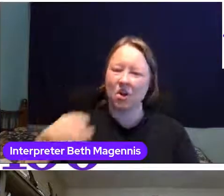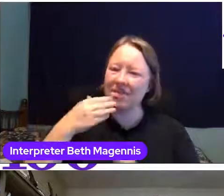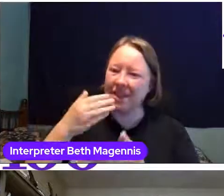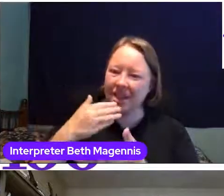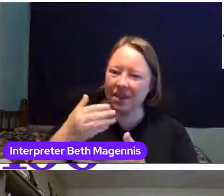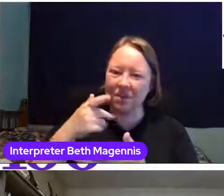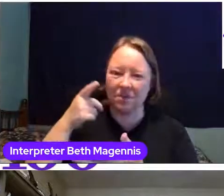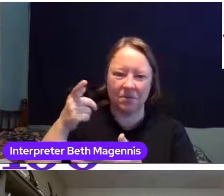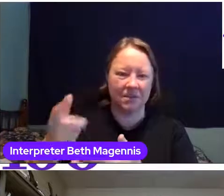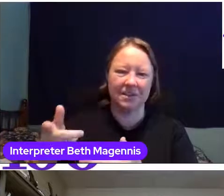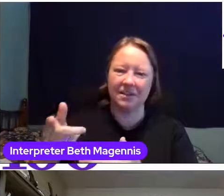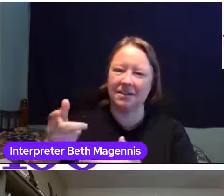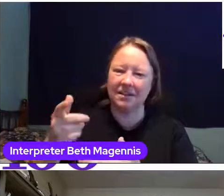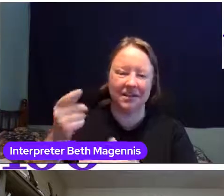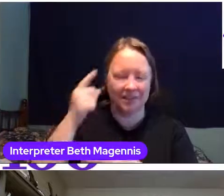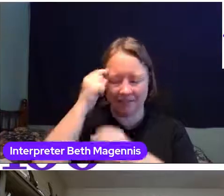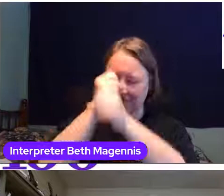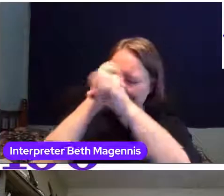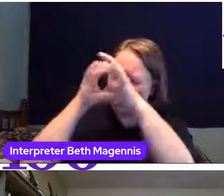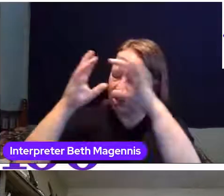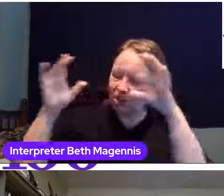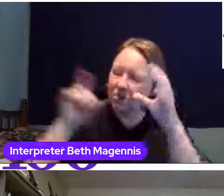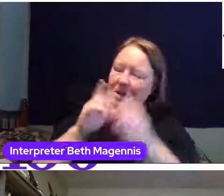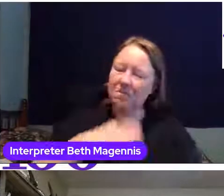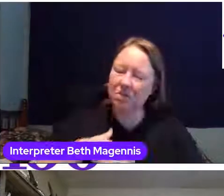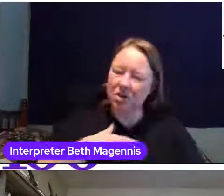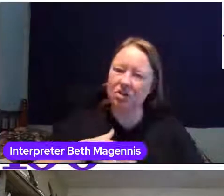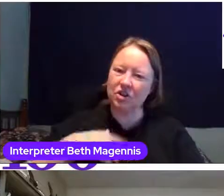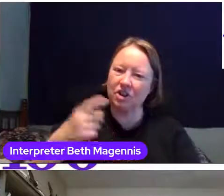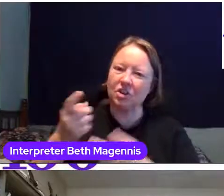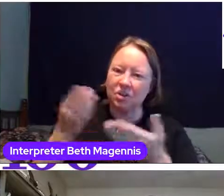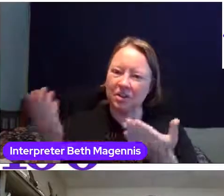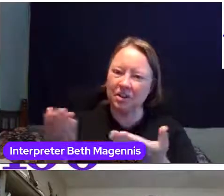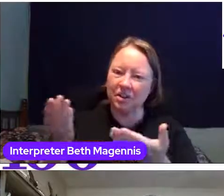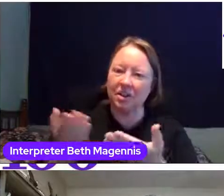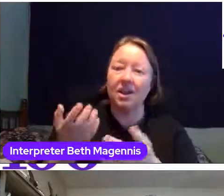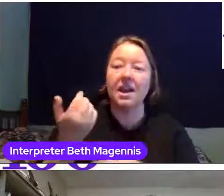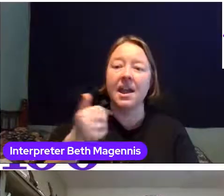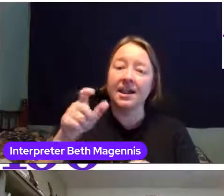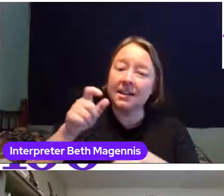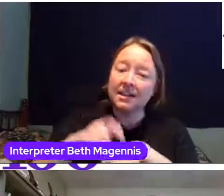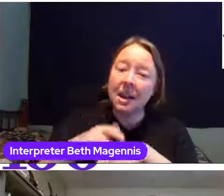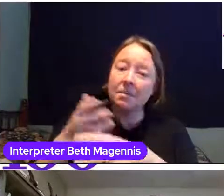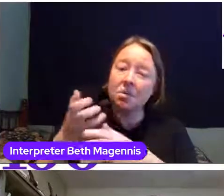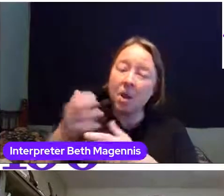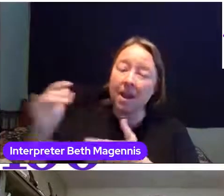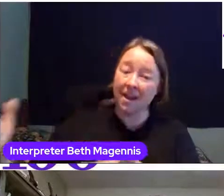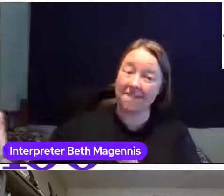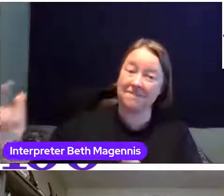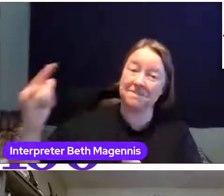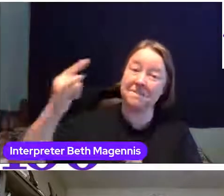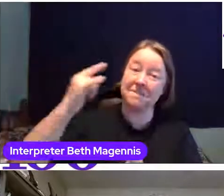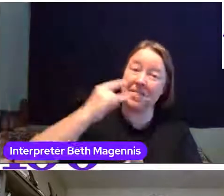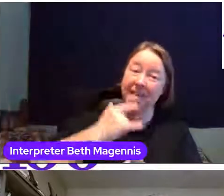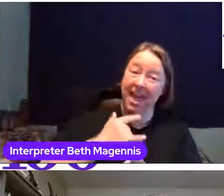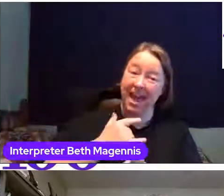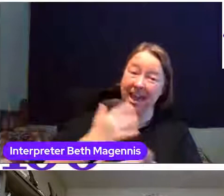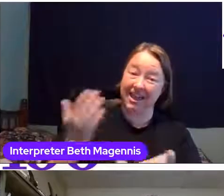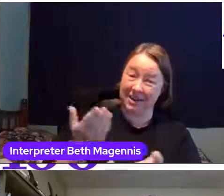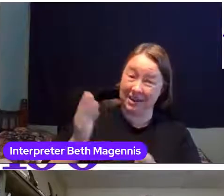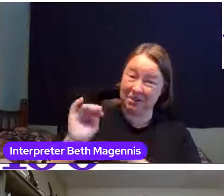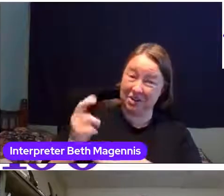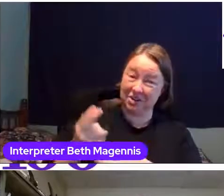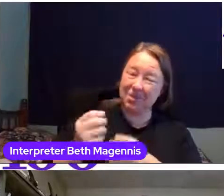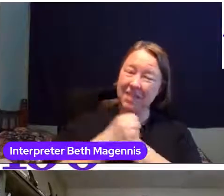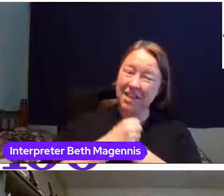and we just really appreciate you here. And, you know, anytime that you would like to fly here, we would love to have you.